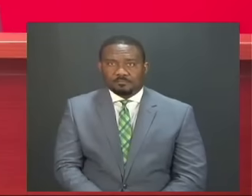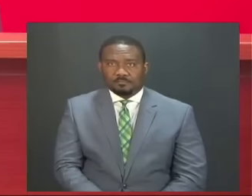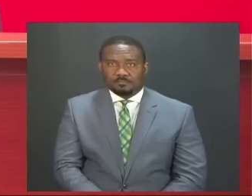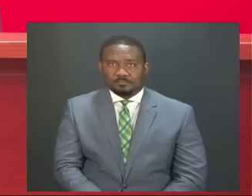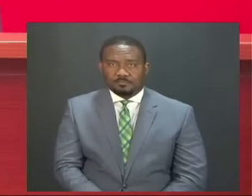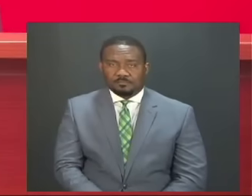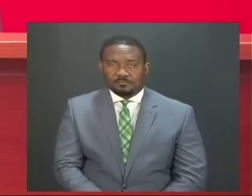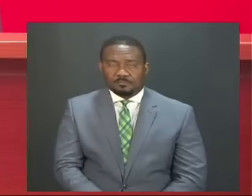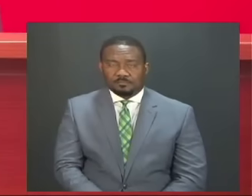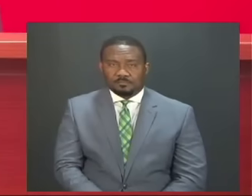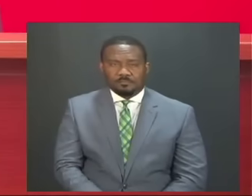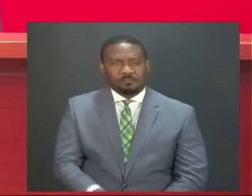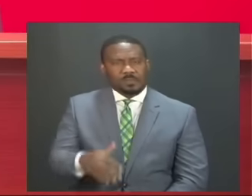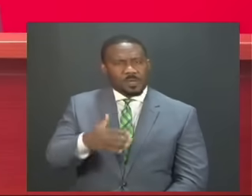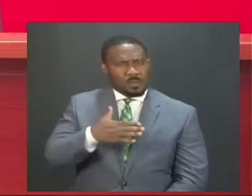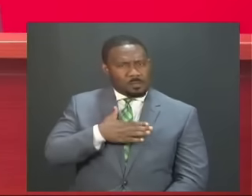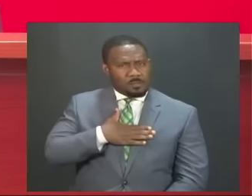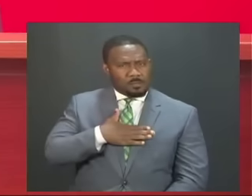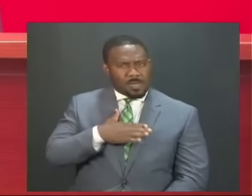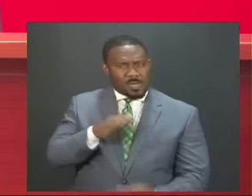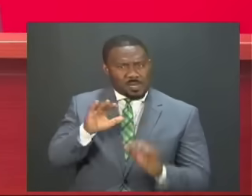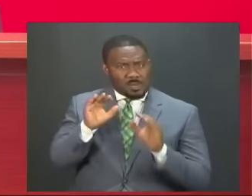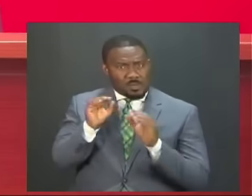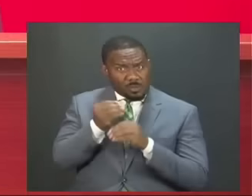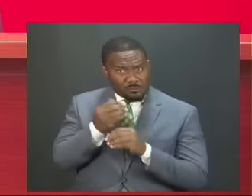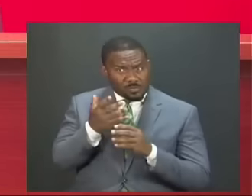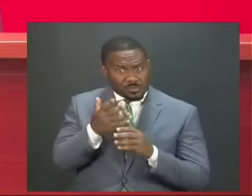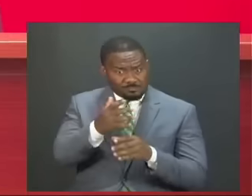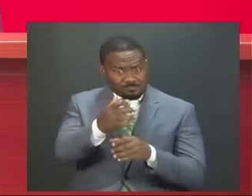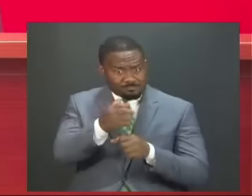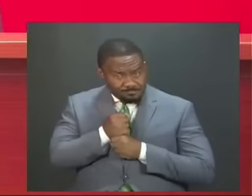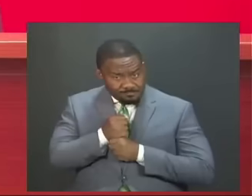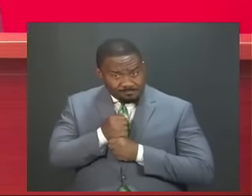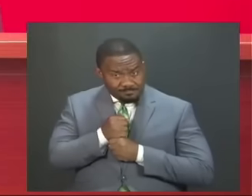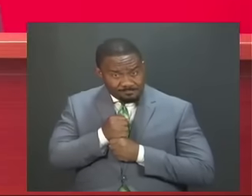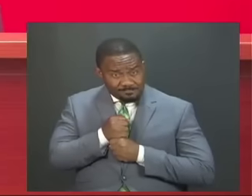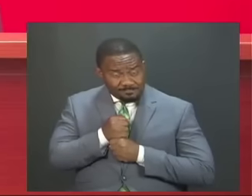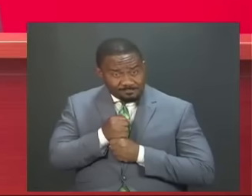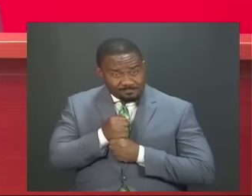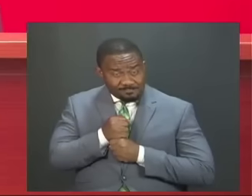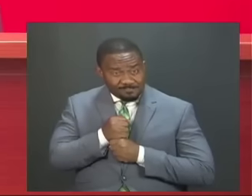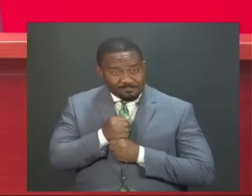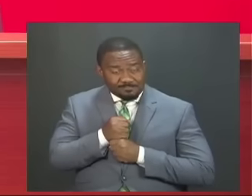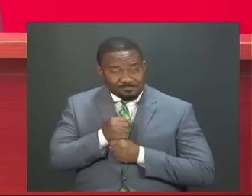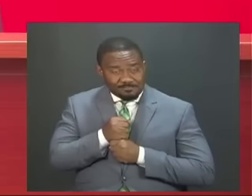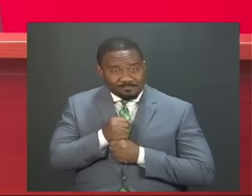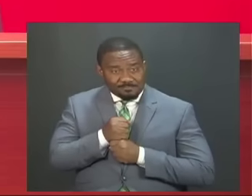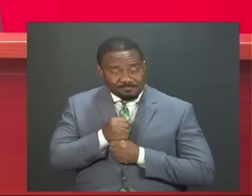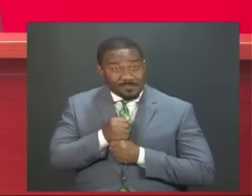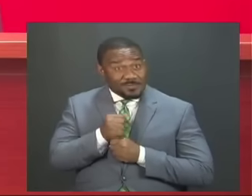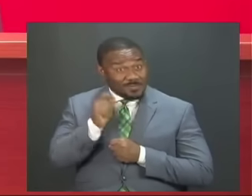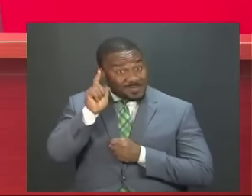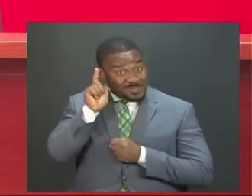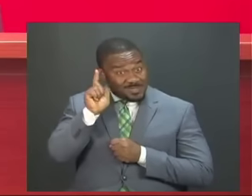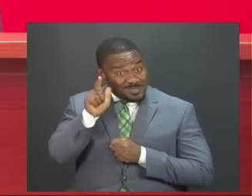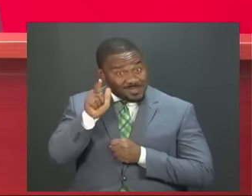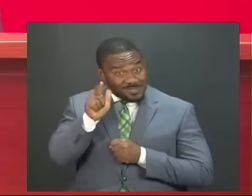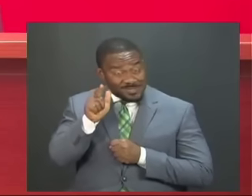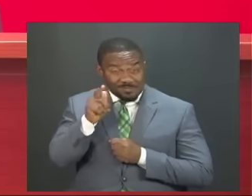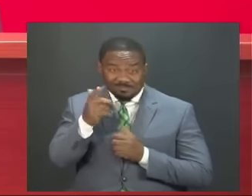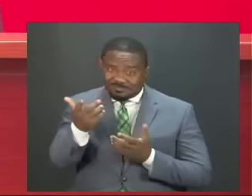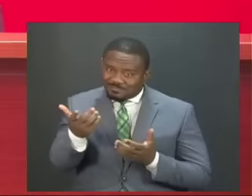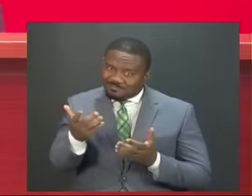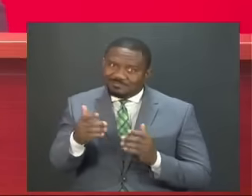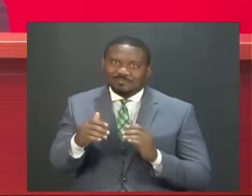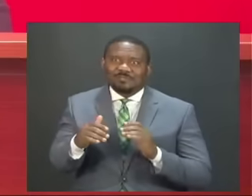My office at the Secretariat received it, and it was later transmitted to